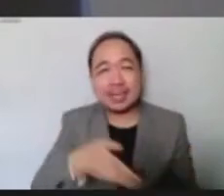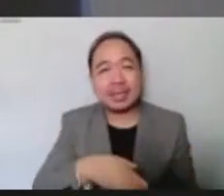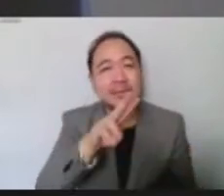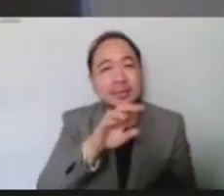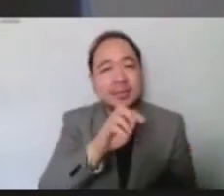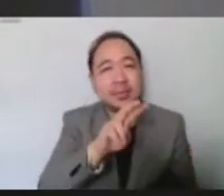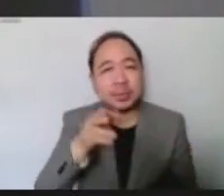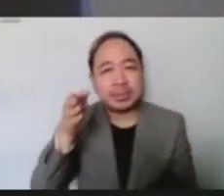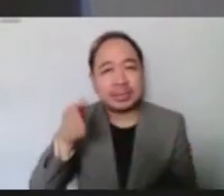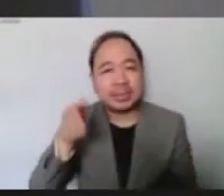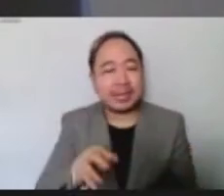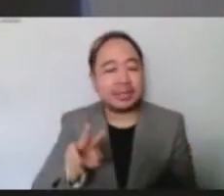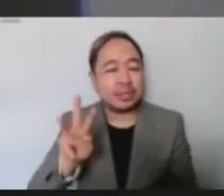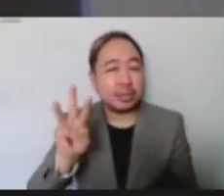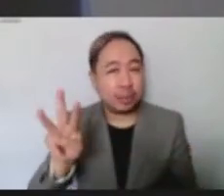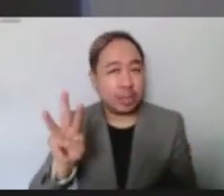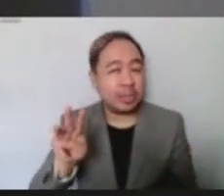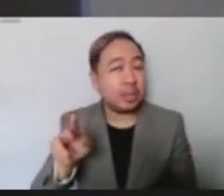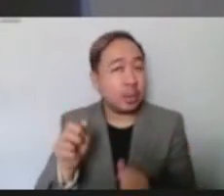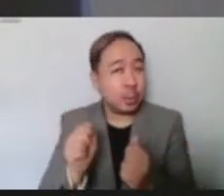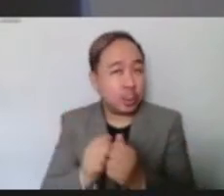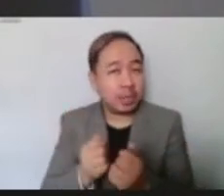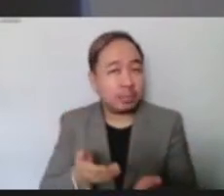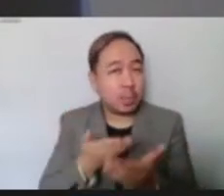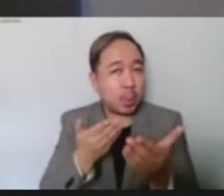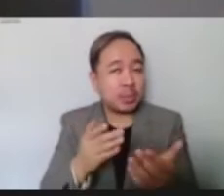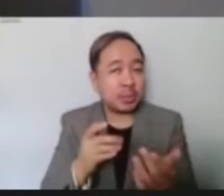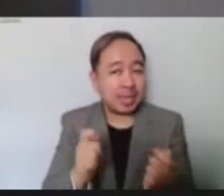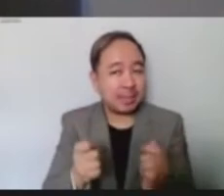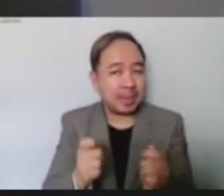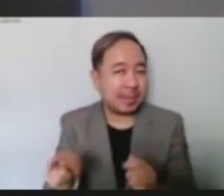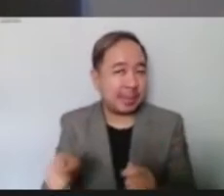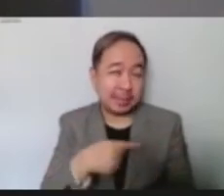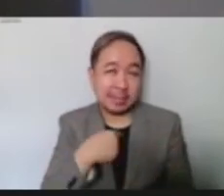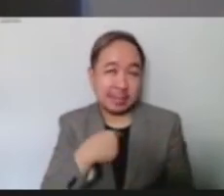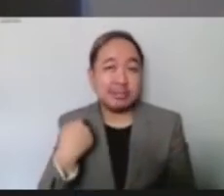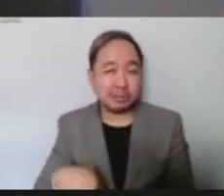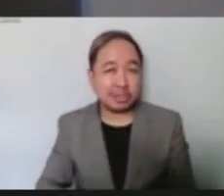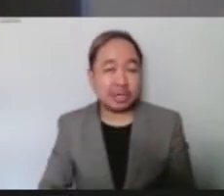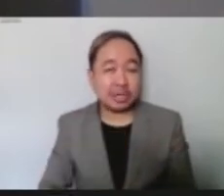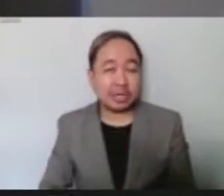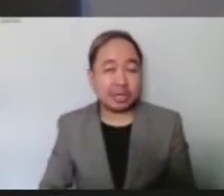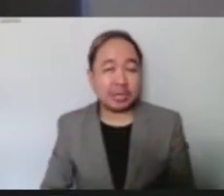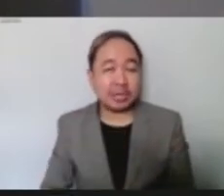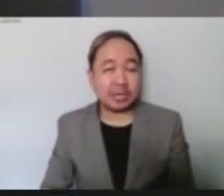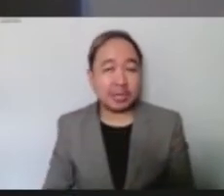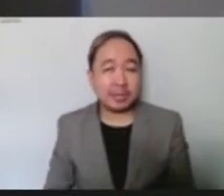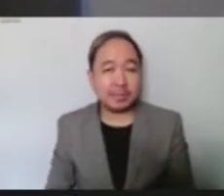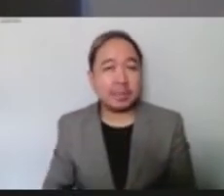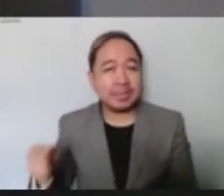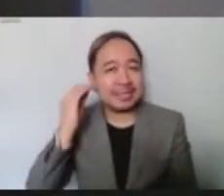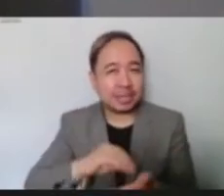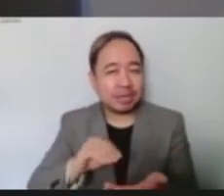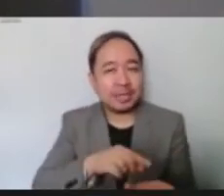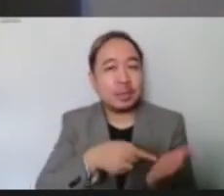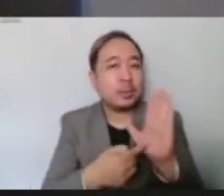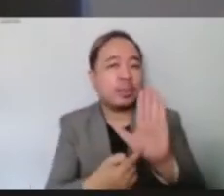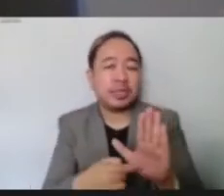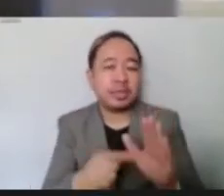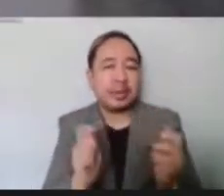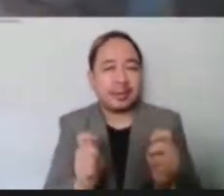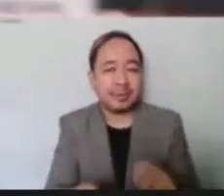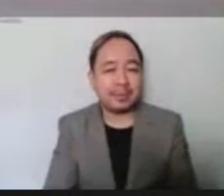2022-3 with proposed amendments from China the Secretariat will present the amendments